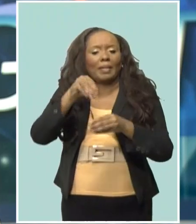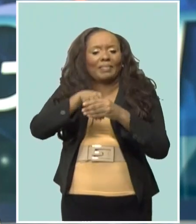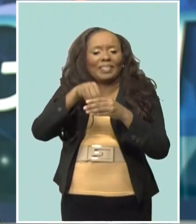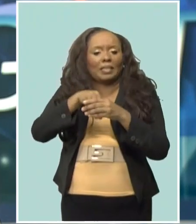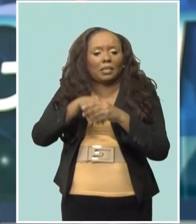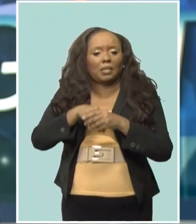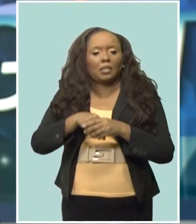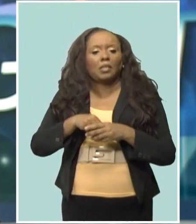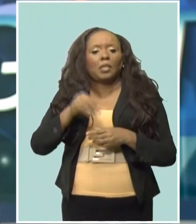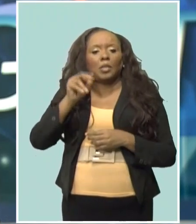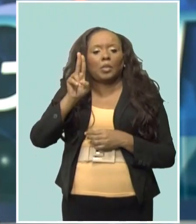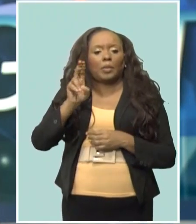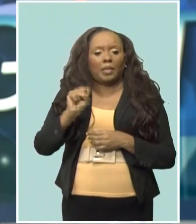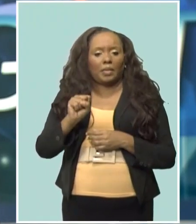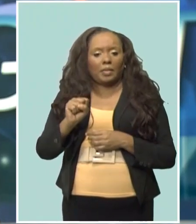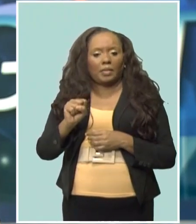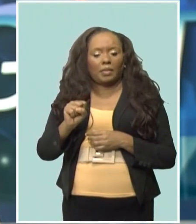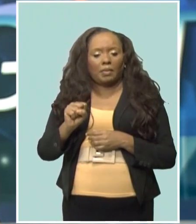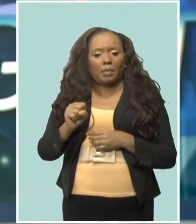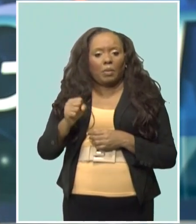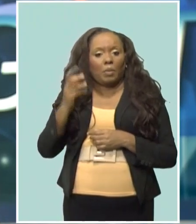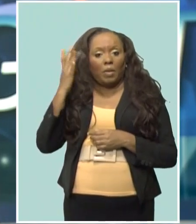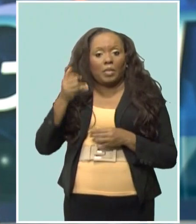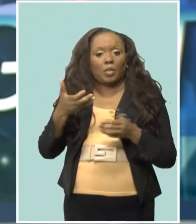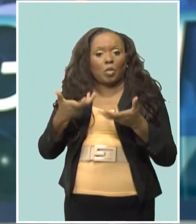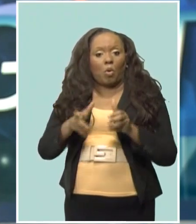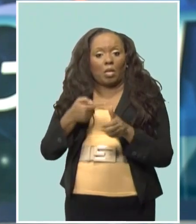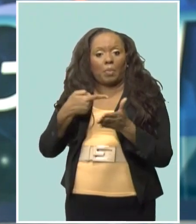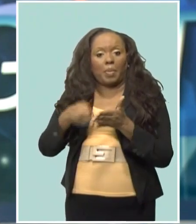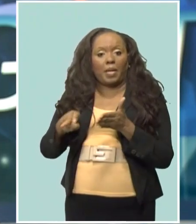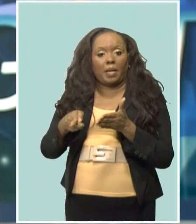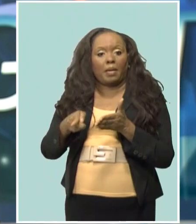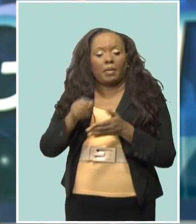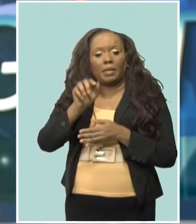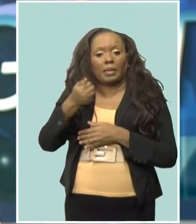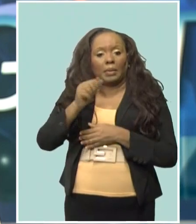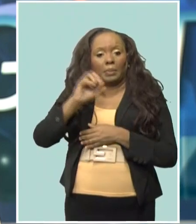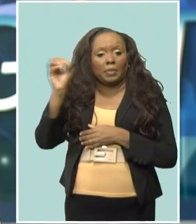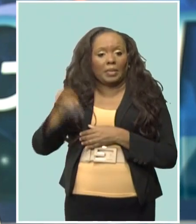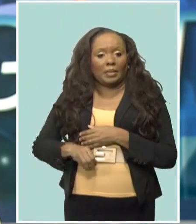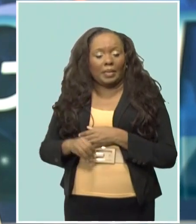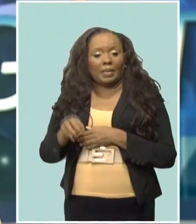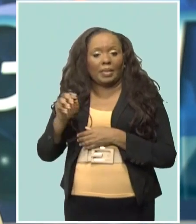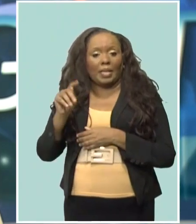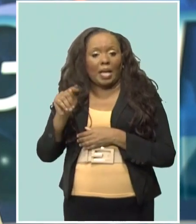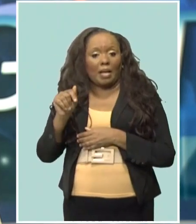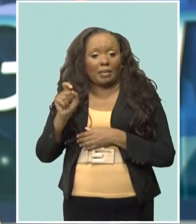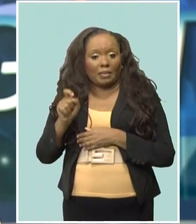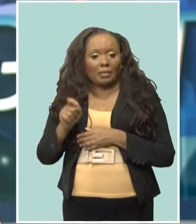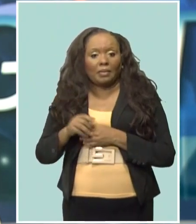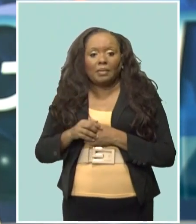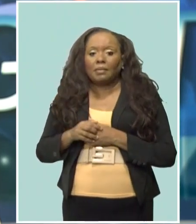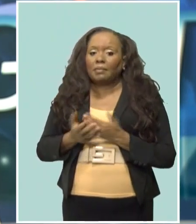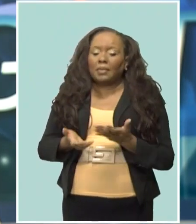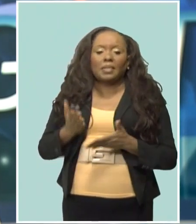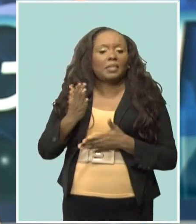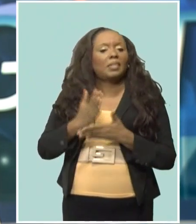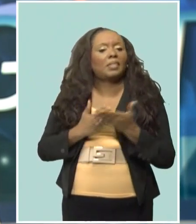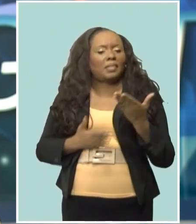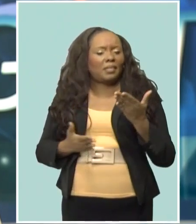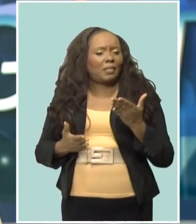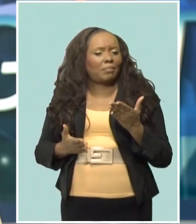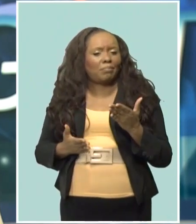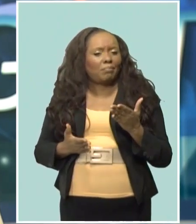the 10% reciprocal tariffs imposed by the Donald Trump administration on April 5th, it is not feasible for